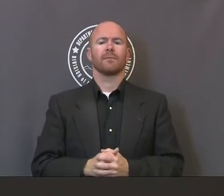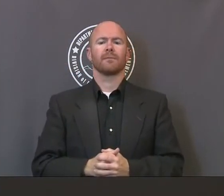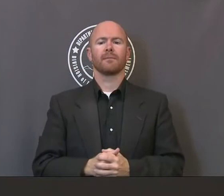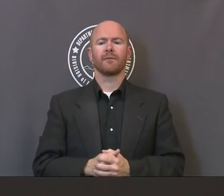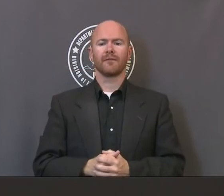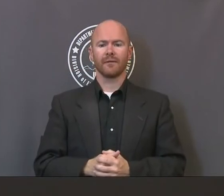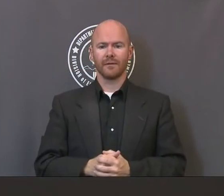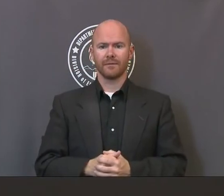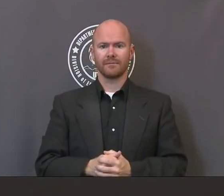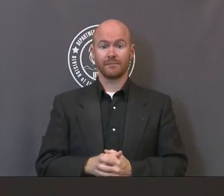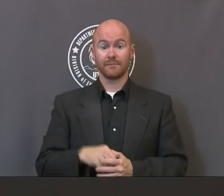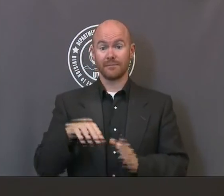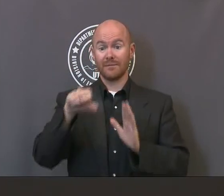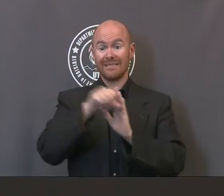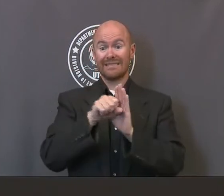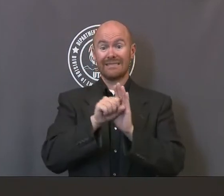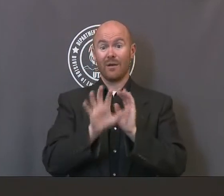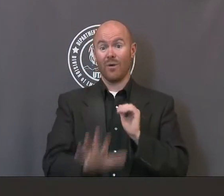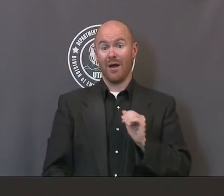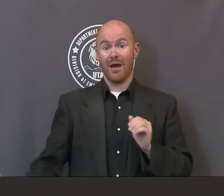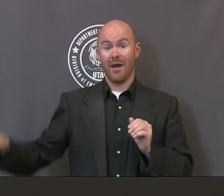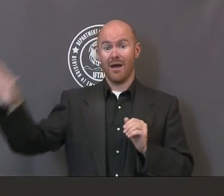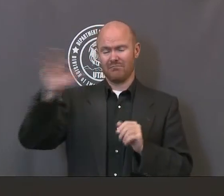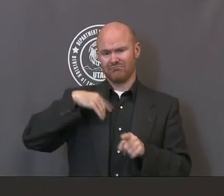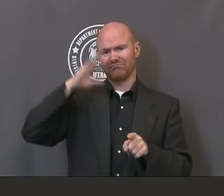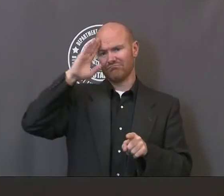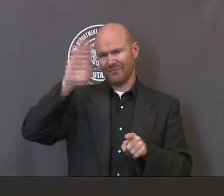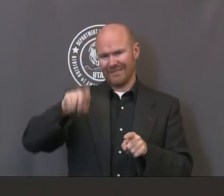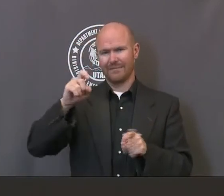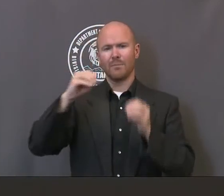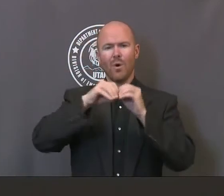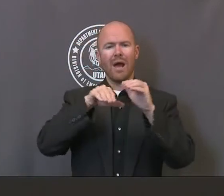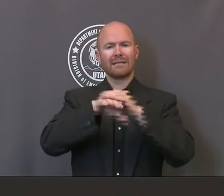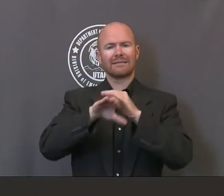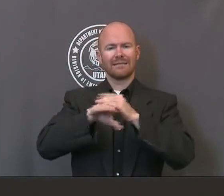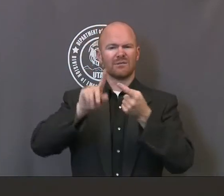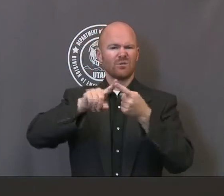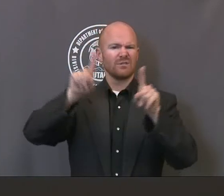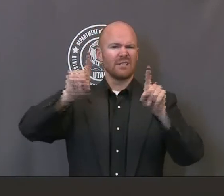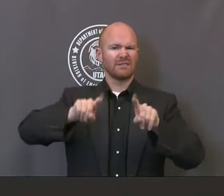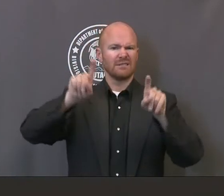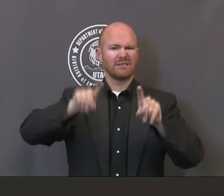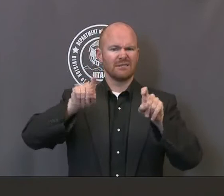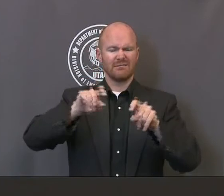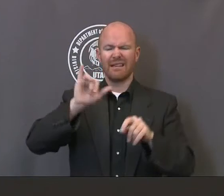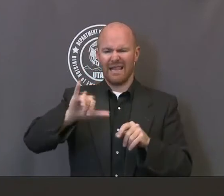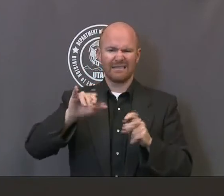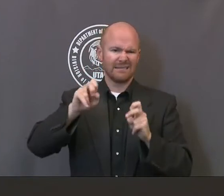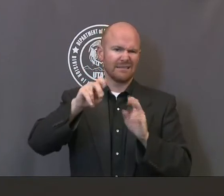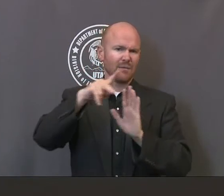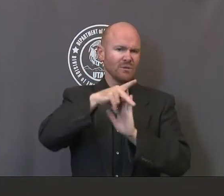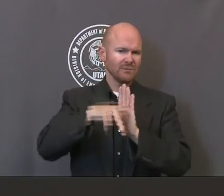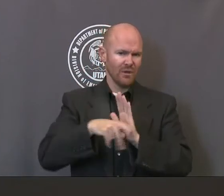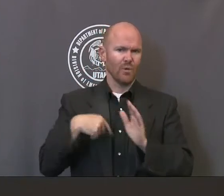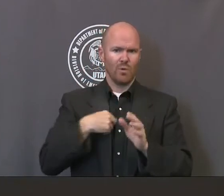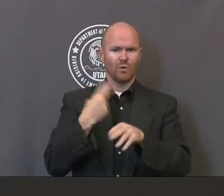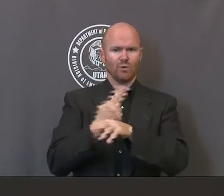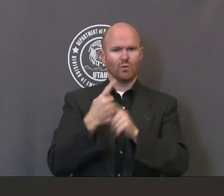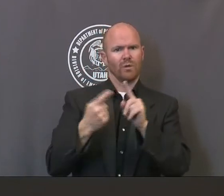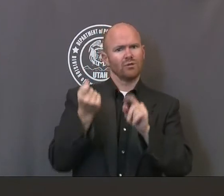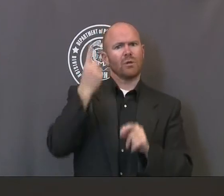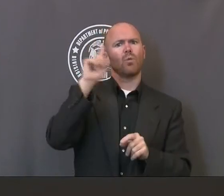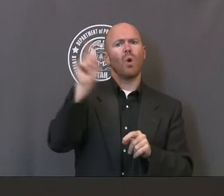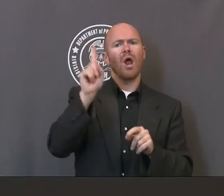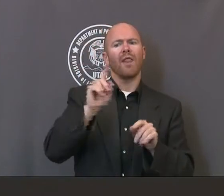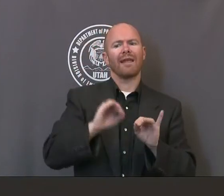I mean, so statewide, we know that we need more access to testing. That is a principle that we're using to understand where spread